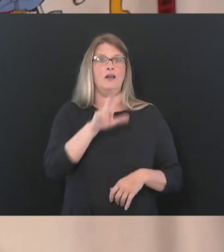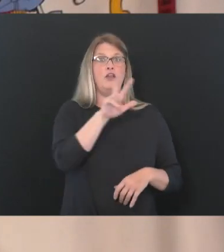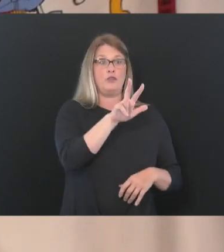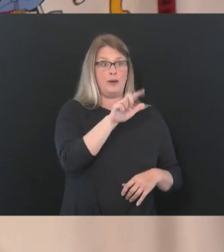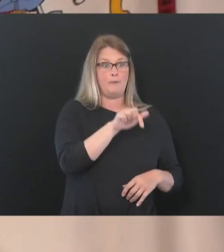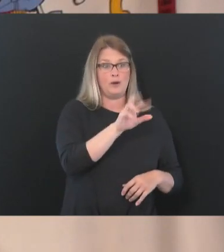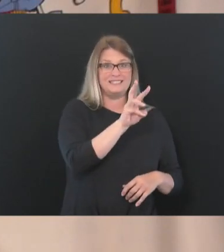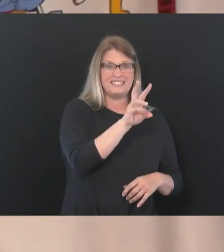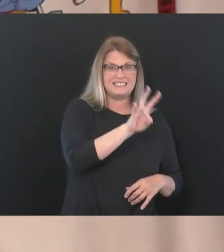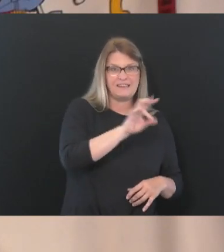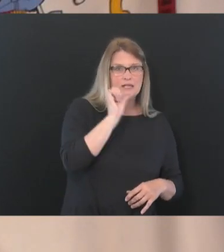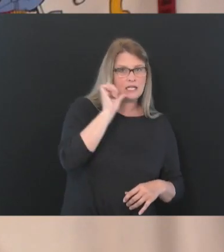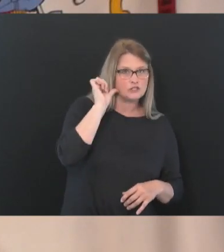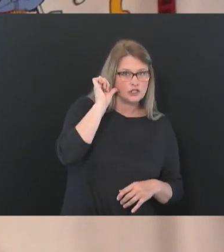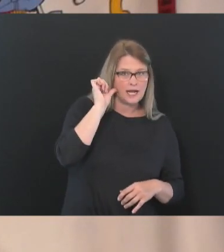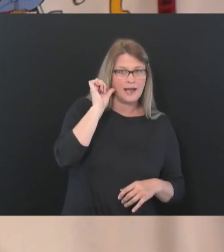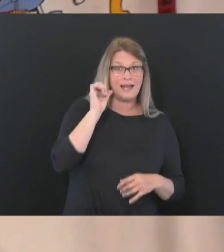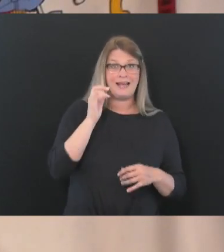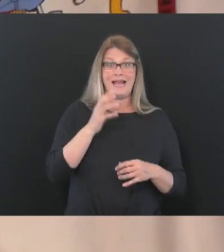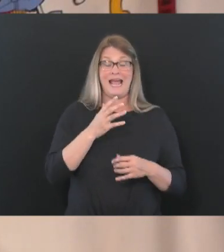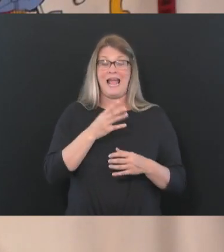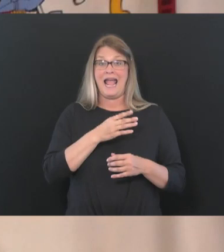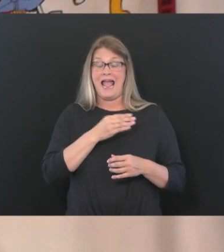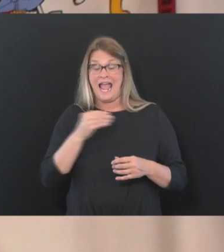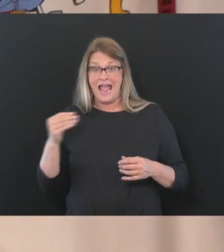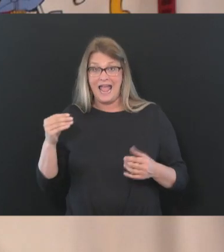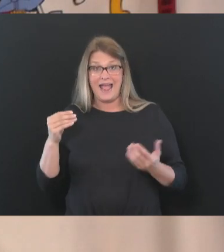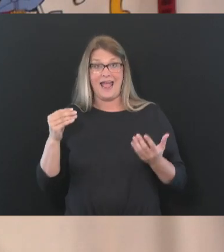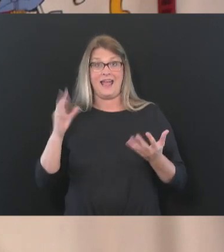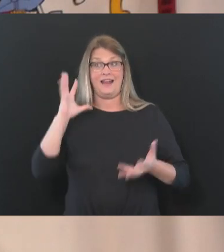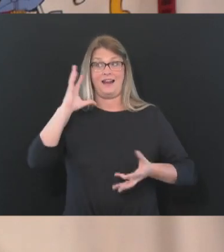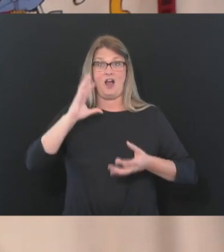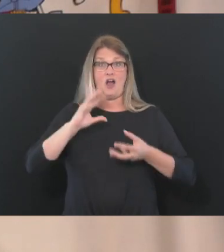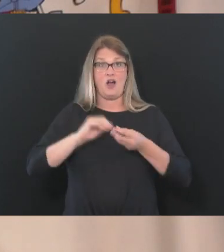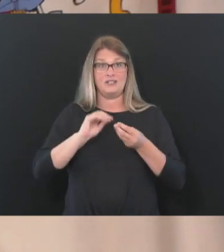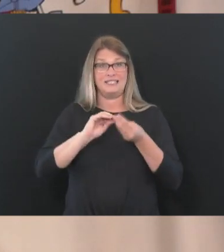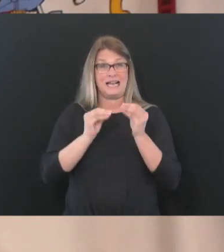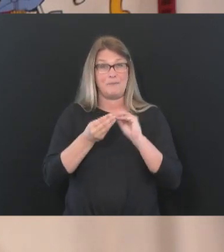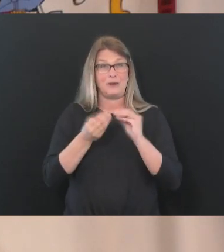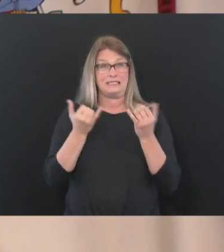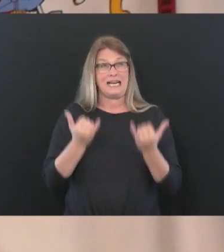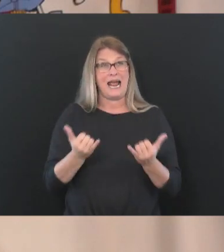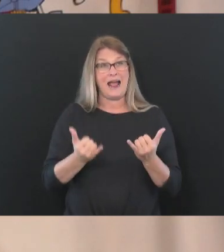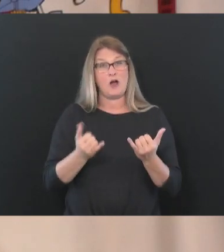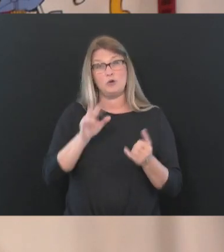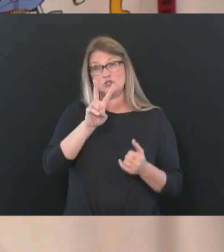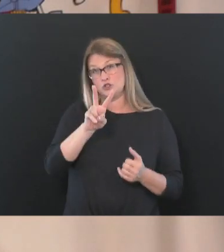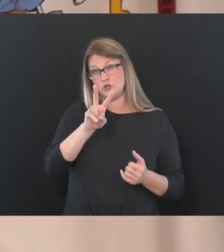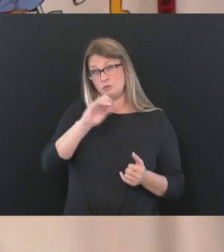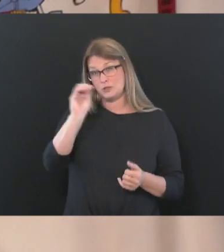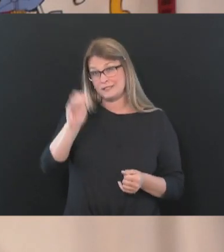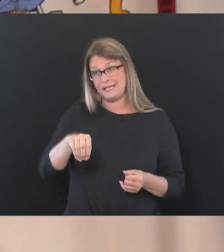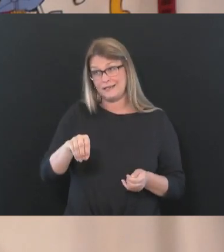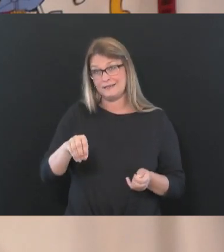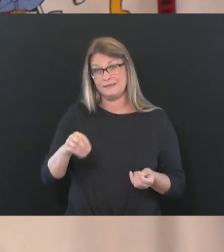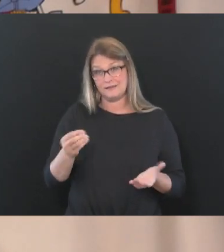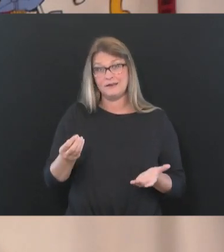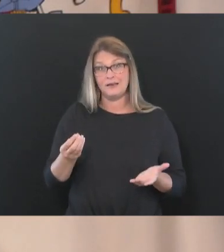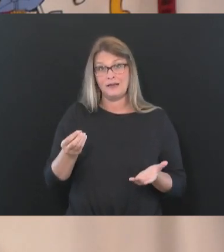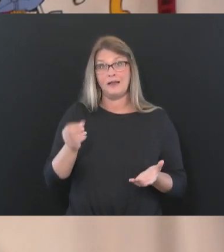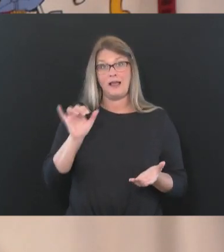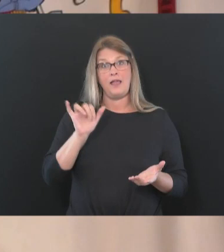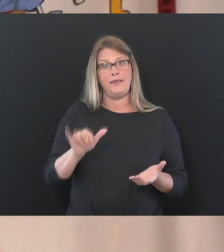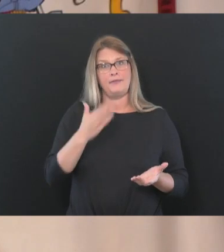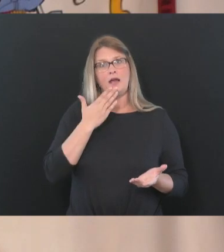3.67 yesterday, and the number of tests we took in today was at 2%, that's